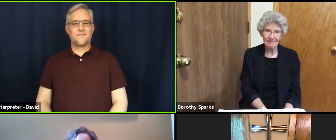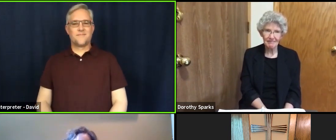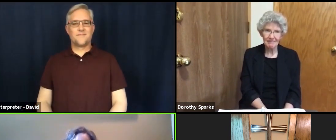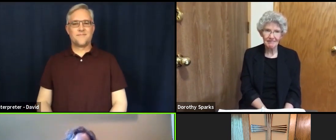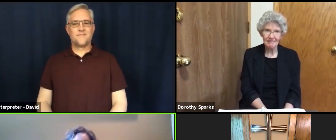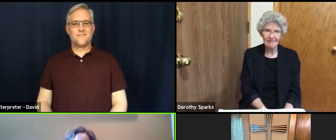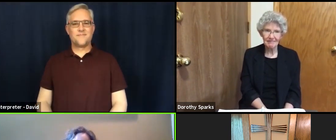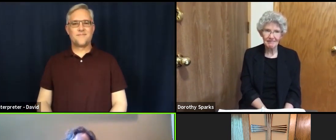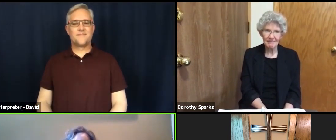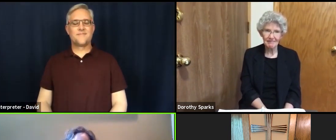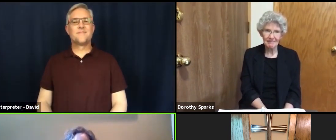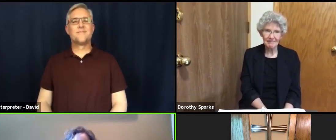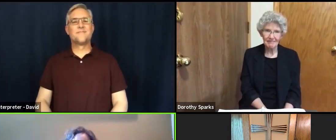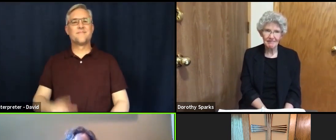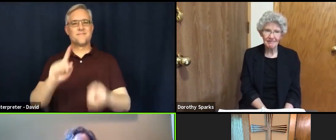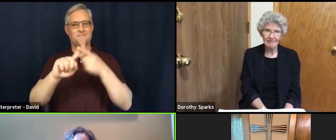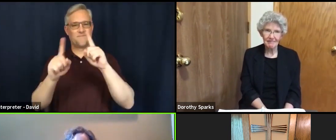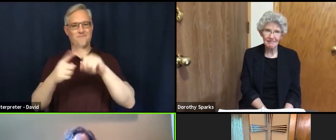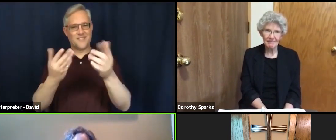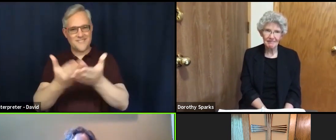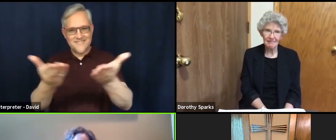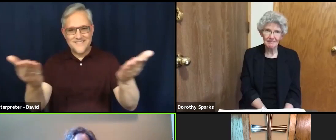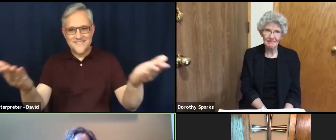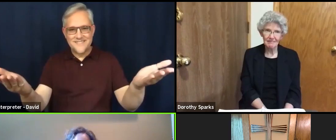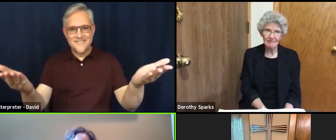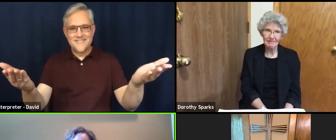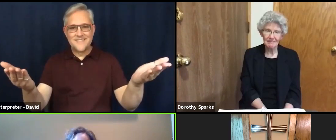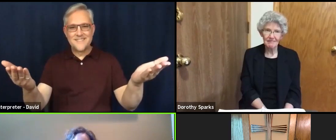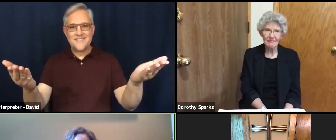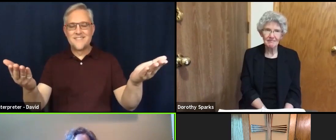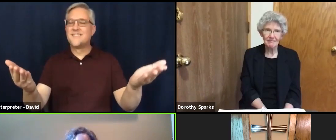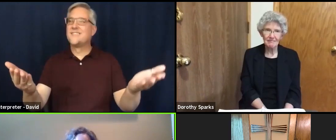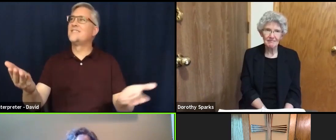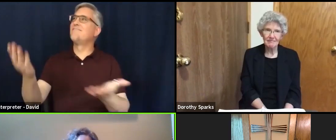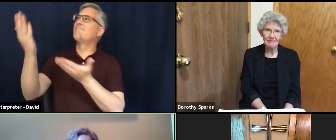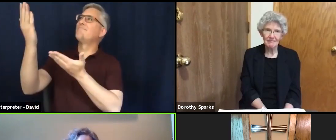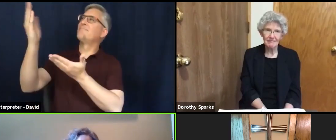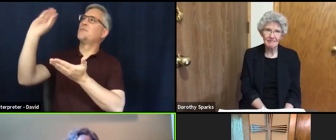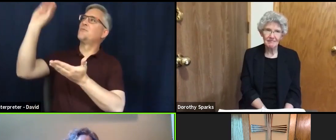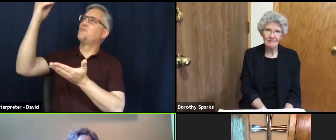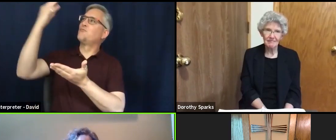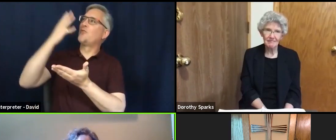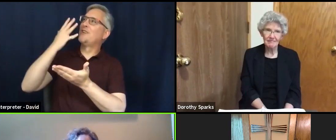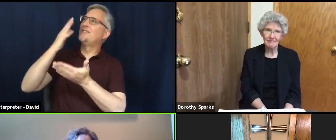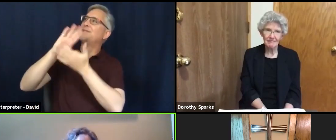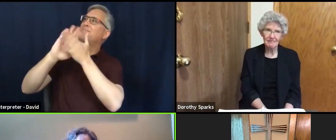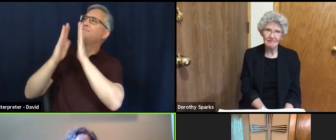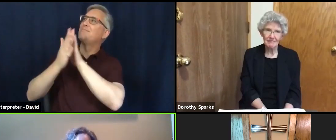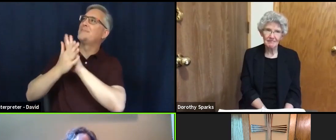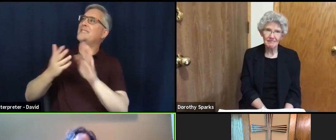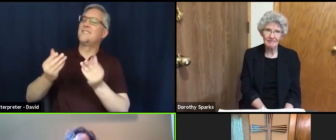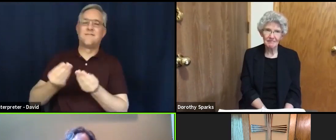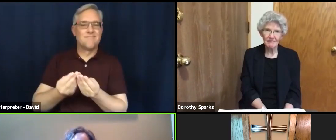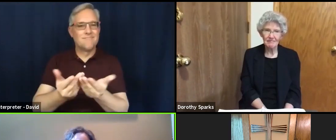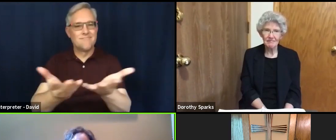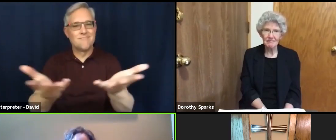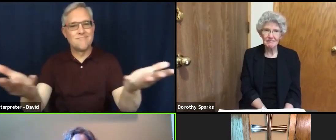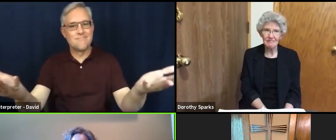My friends, grace and peace be with you in